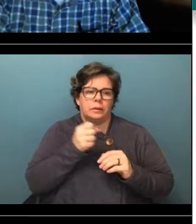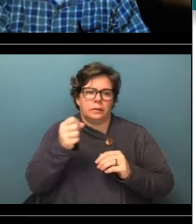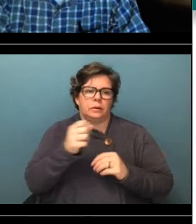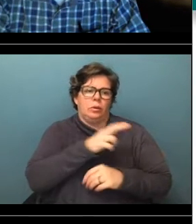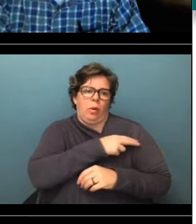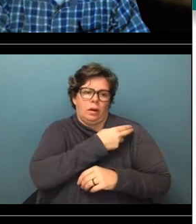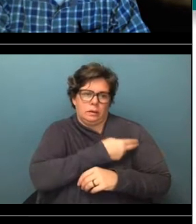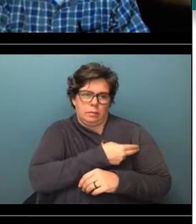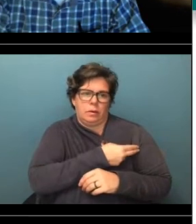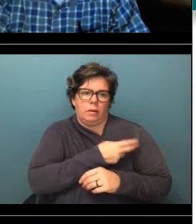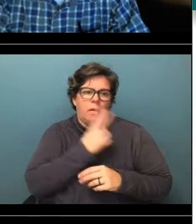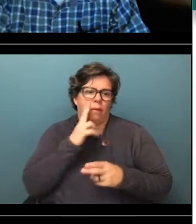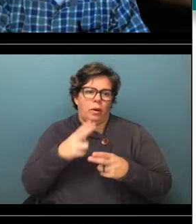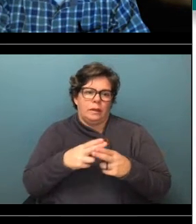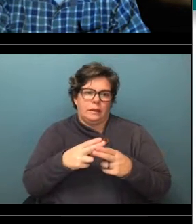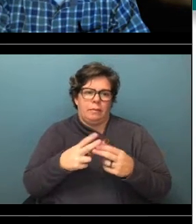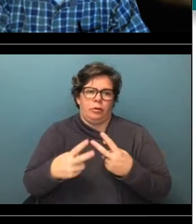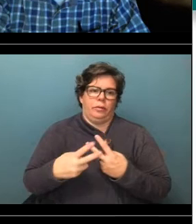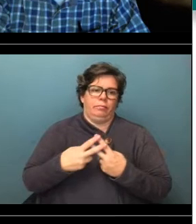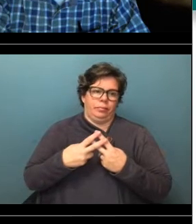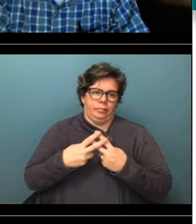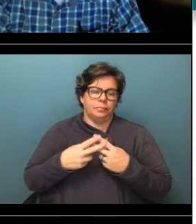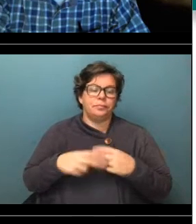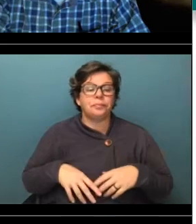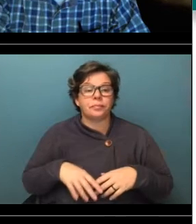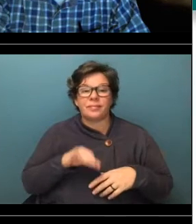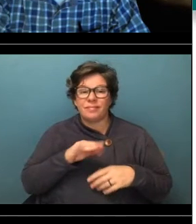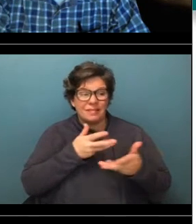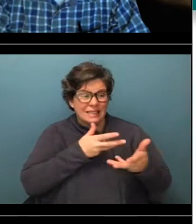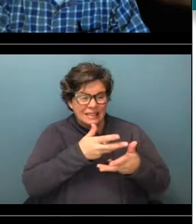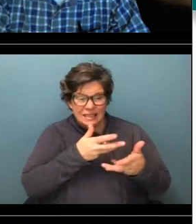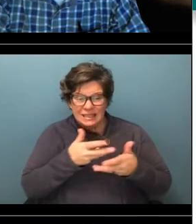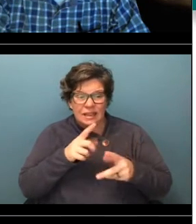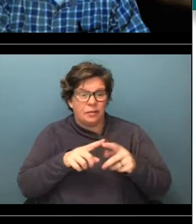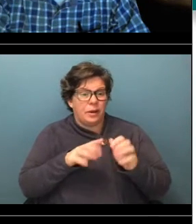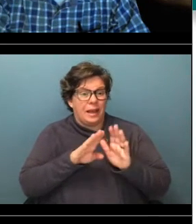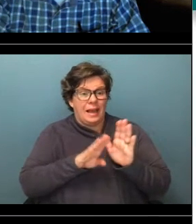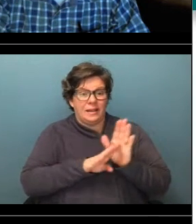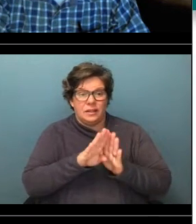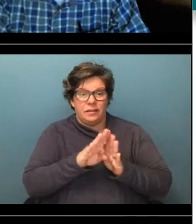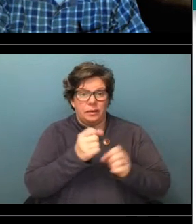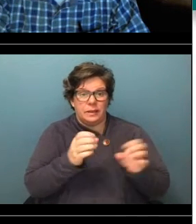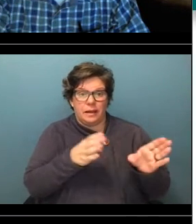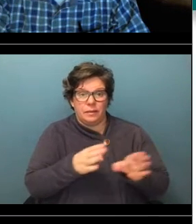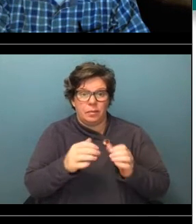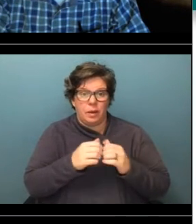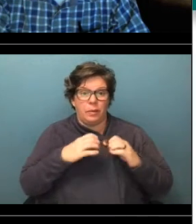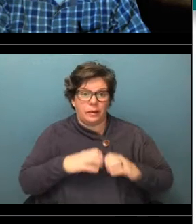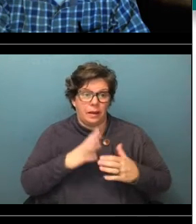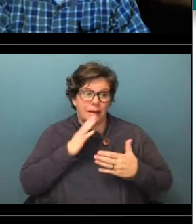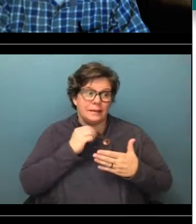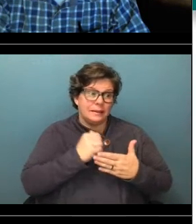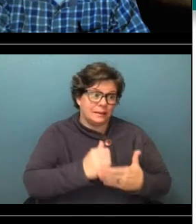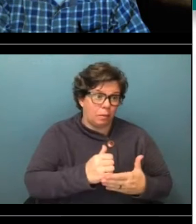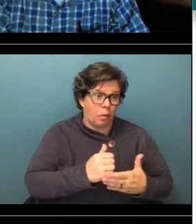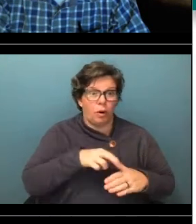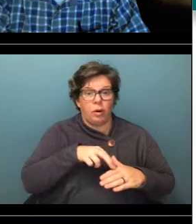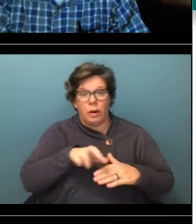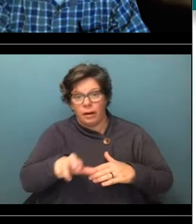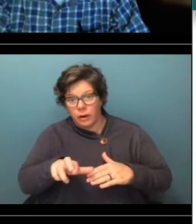point where we're unable to engage in a safety plan with the client through supports, through